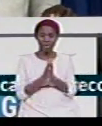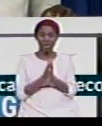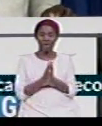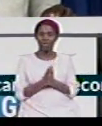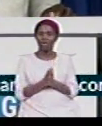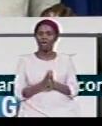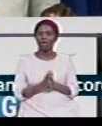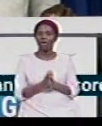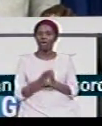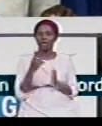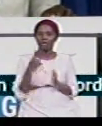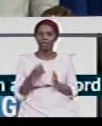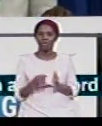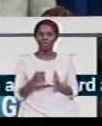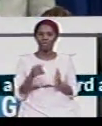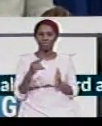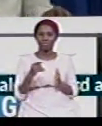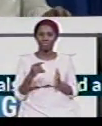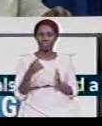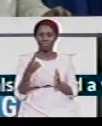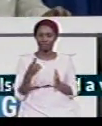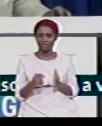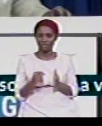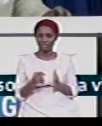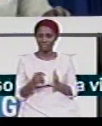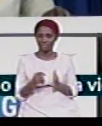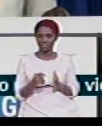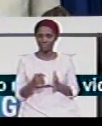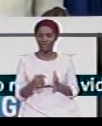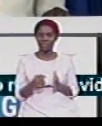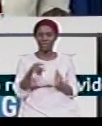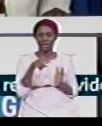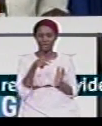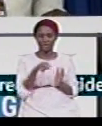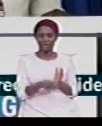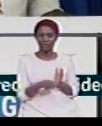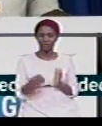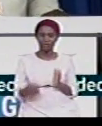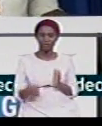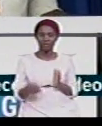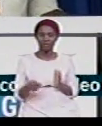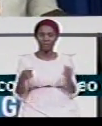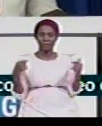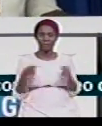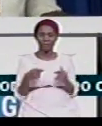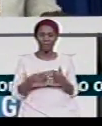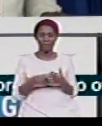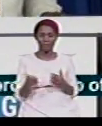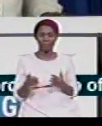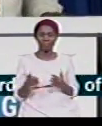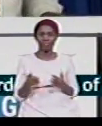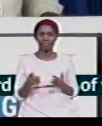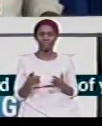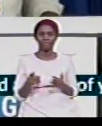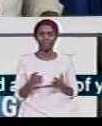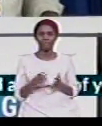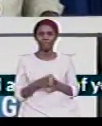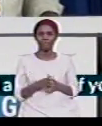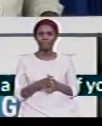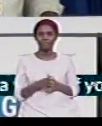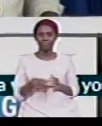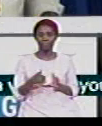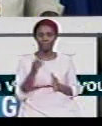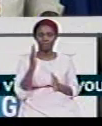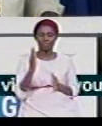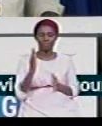totally gone. Praise the Lord. Elizabeth Ajasa from Badagry, Lagos State said, I want to testify of God's faithfulness in